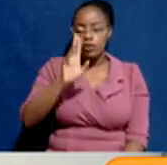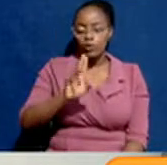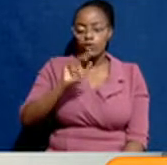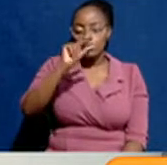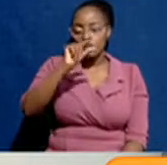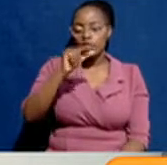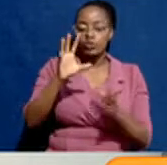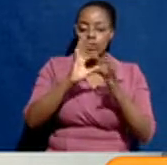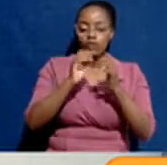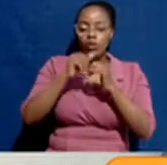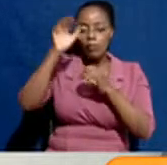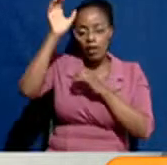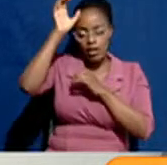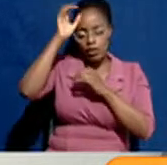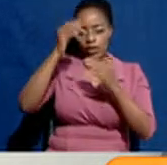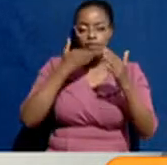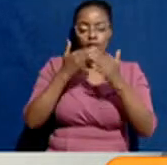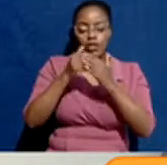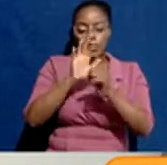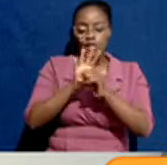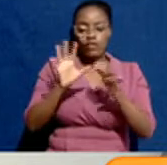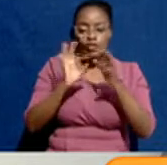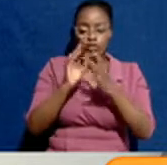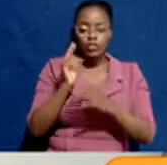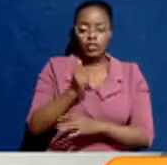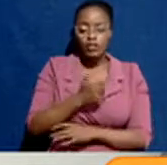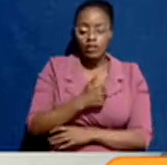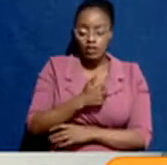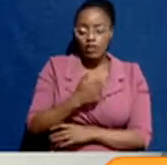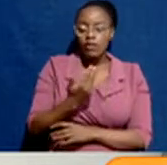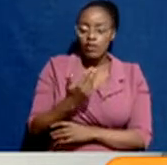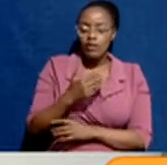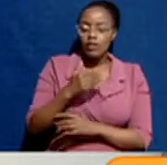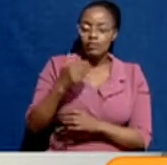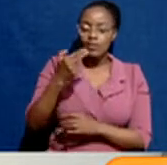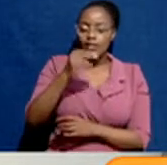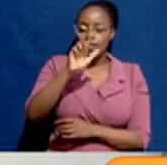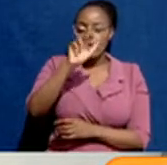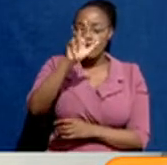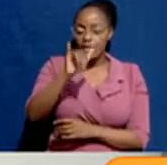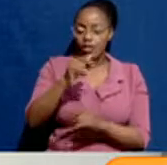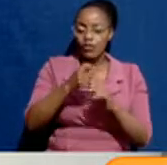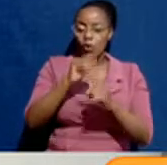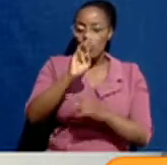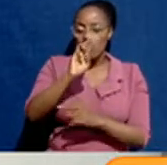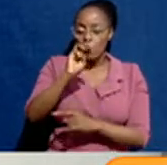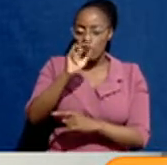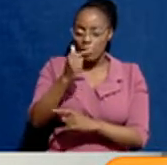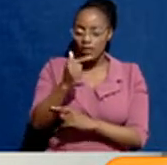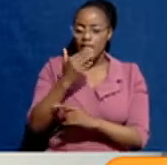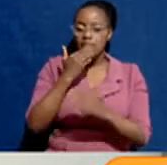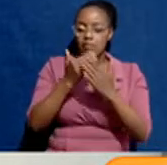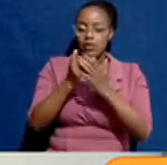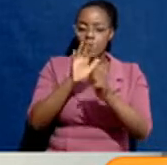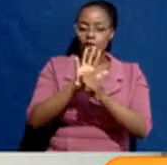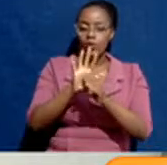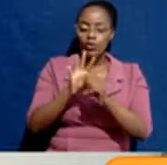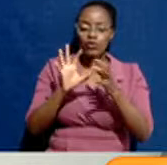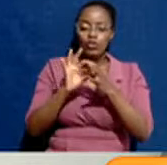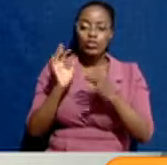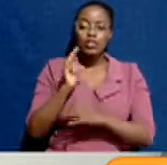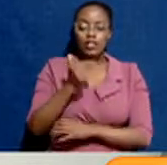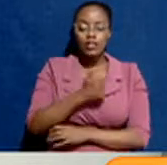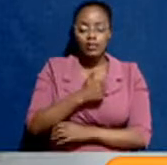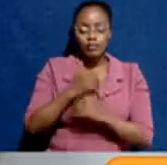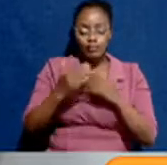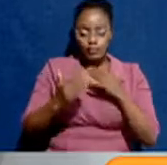from Eldoret. Thank you so much for making time. His Excellency Professor Hilary Barichok, governor for Bomet, is here with us in studio. Asante sana for making time.